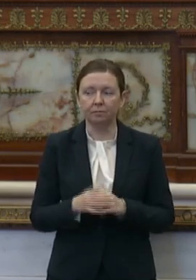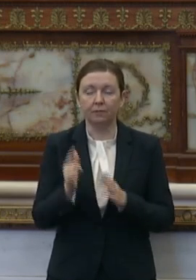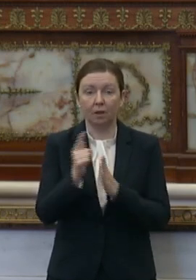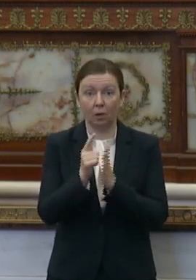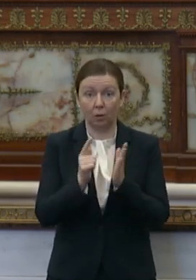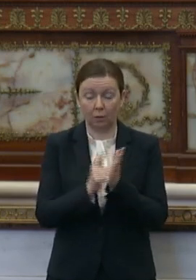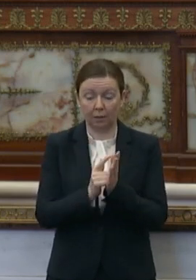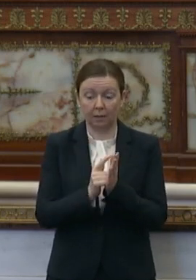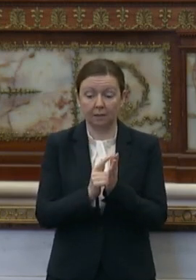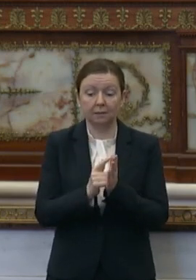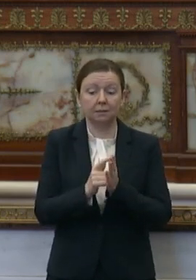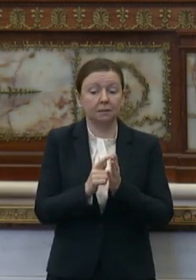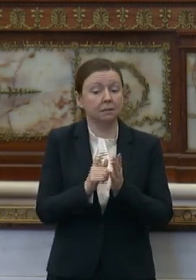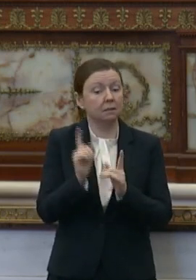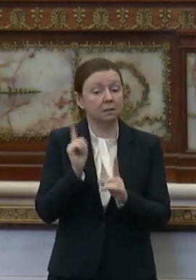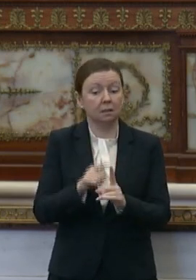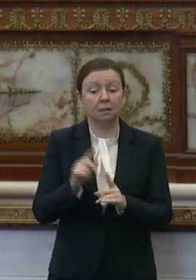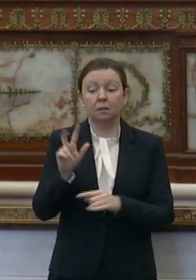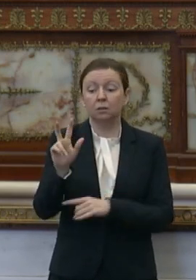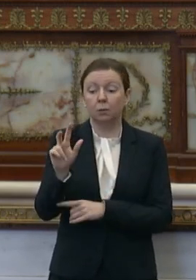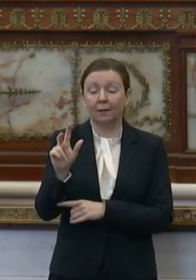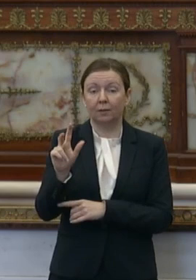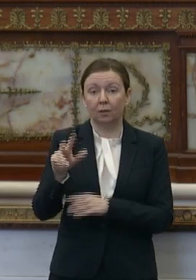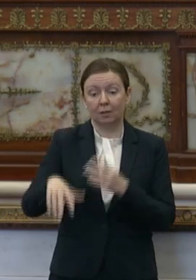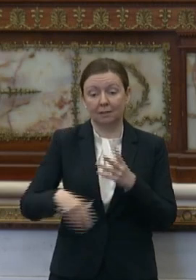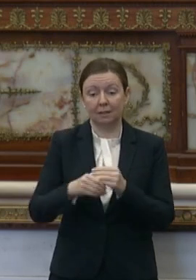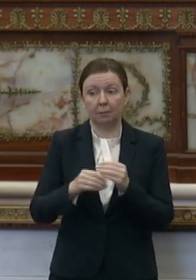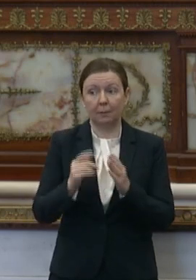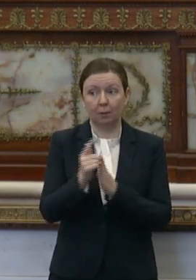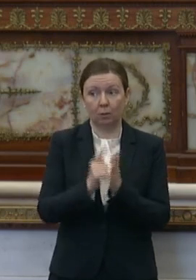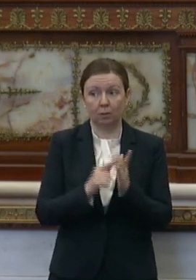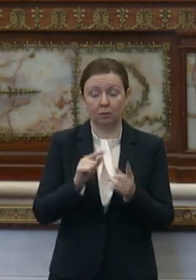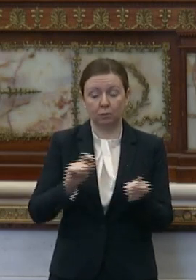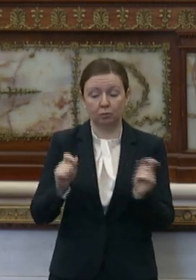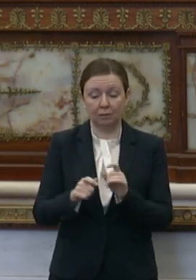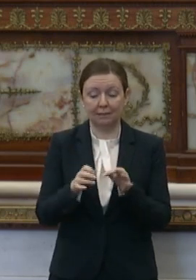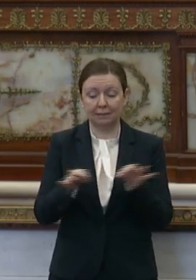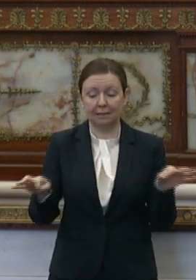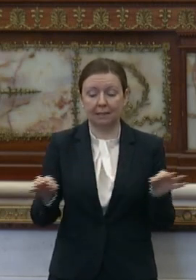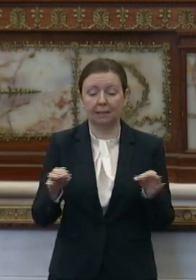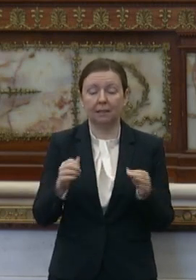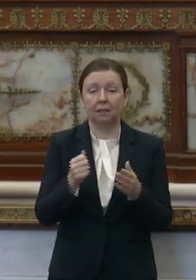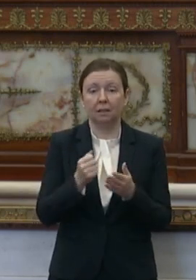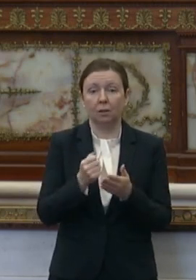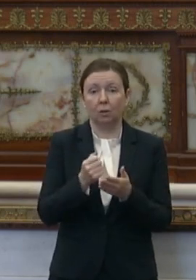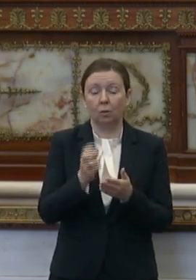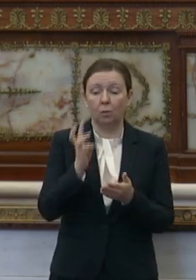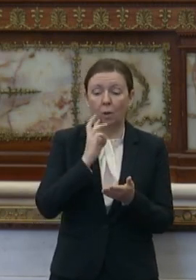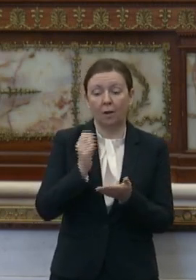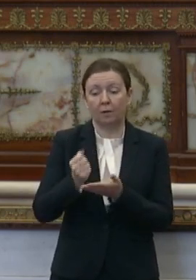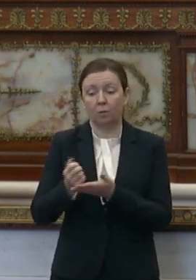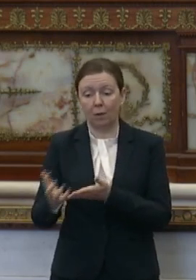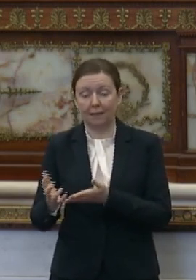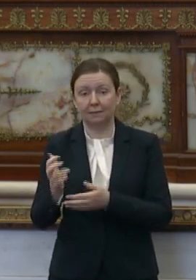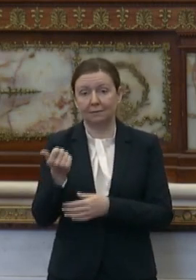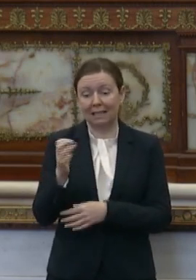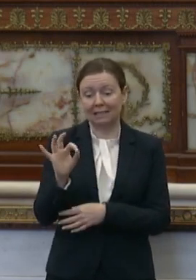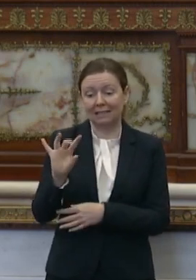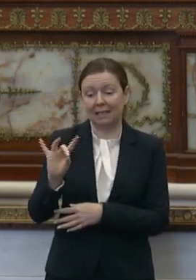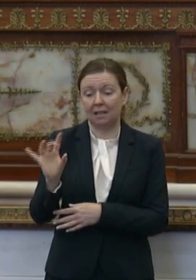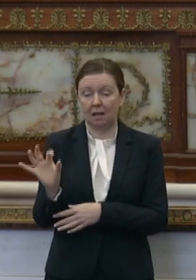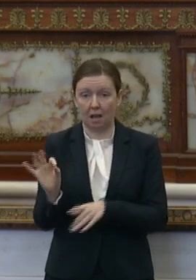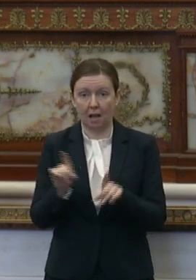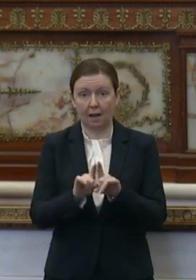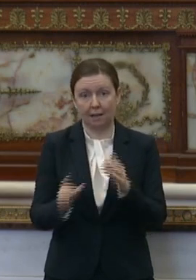200297. An ordinance constituting the 23rd Supplemental Ordinance to the Restated General Water and Wastewater Revenue Bond Ordinance of 1989 is